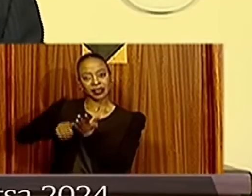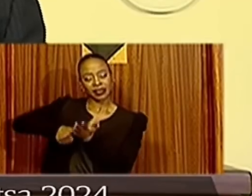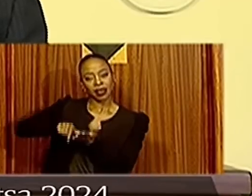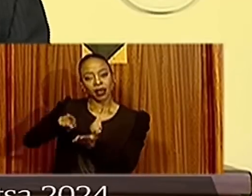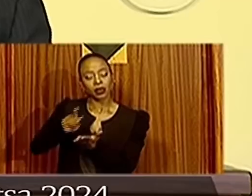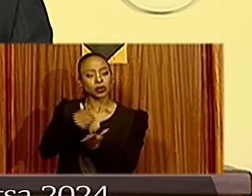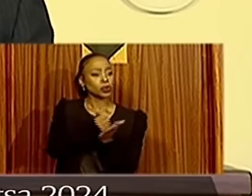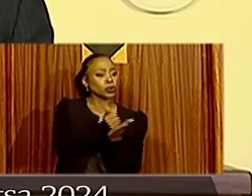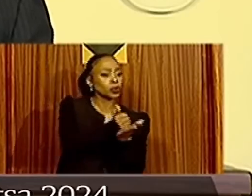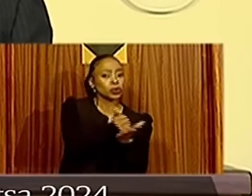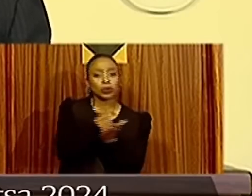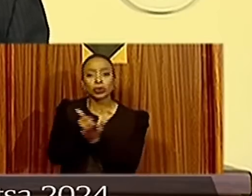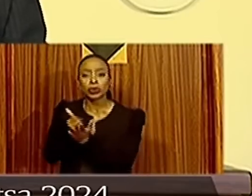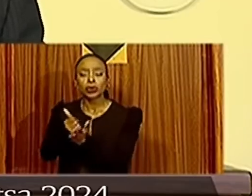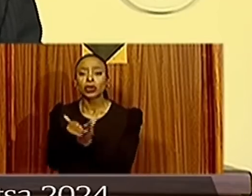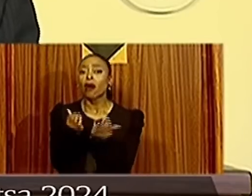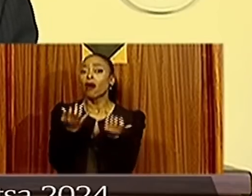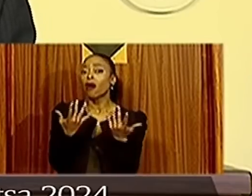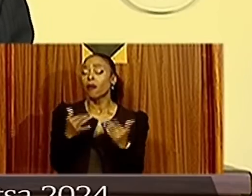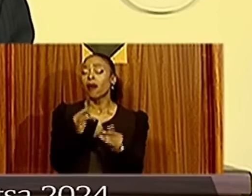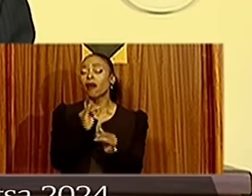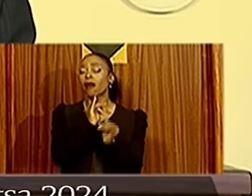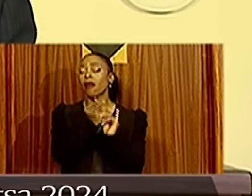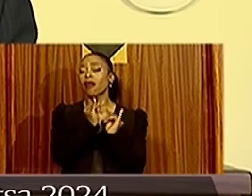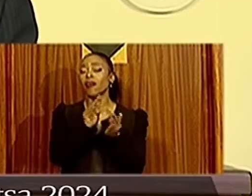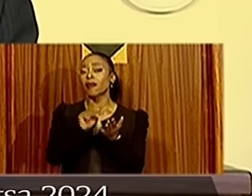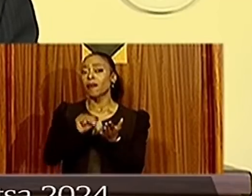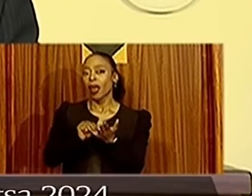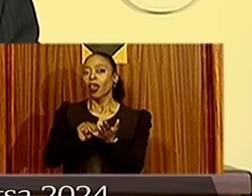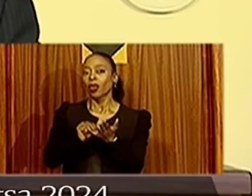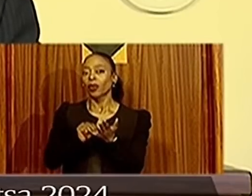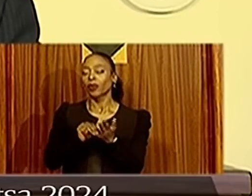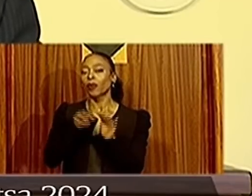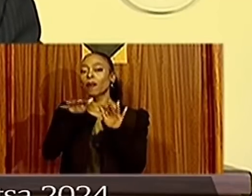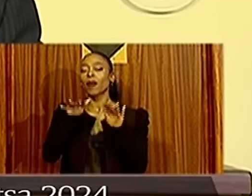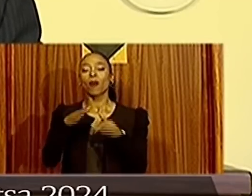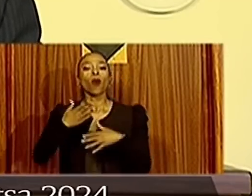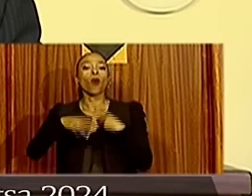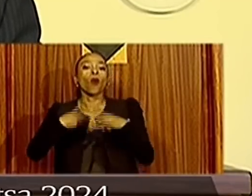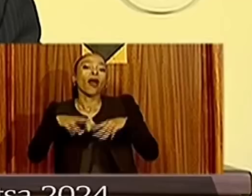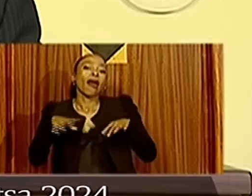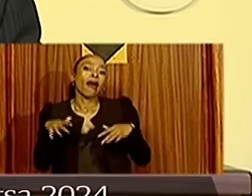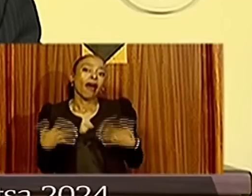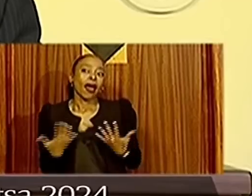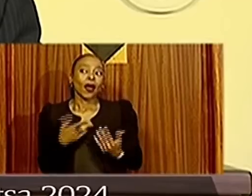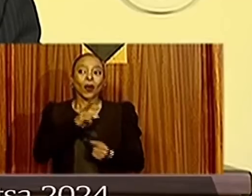relief to more than 11 million unemployed people at the height of the